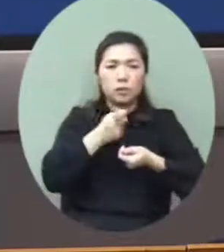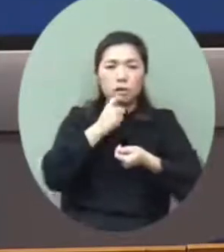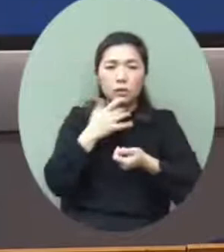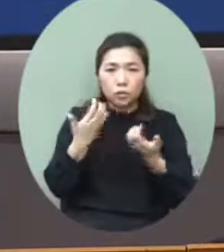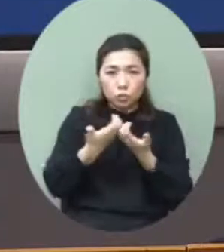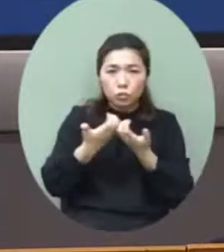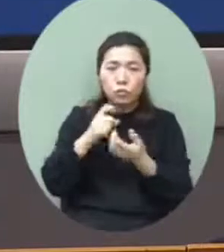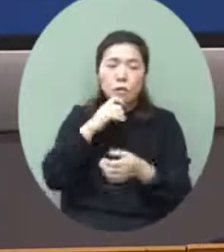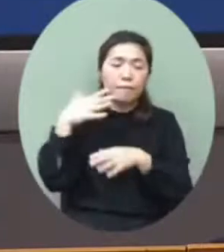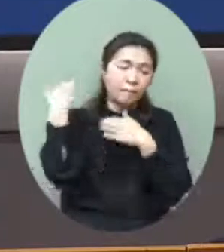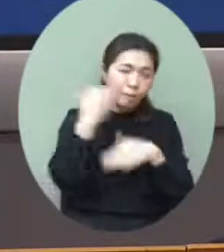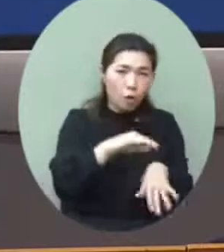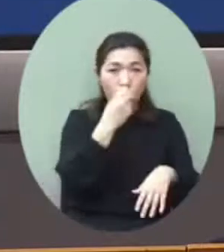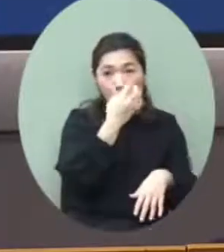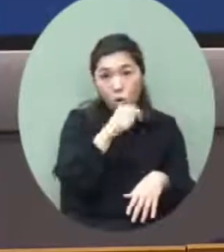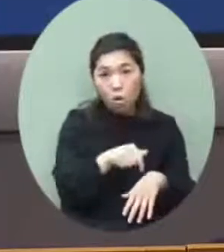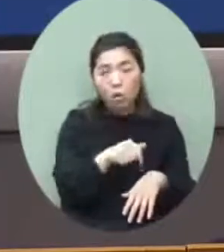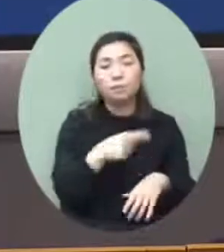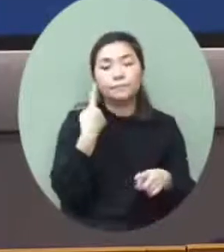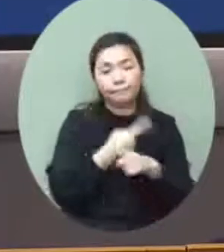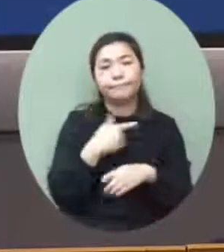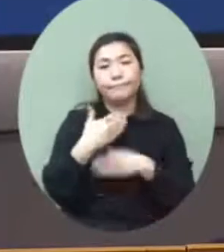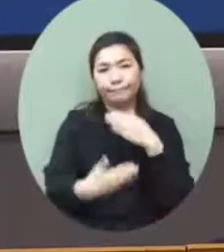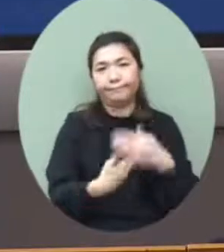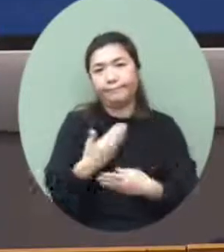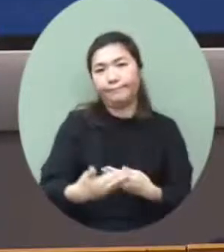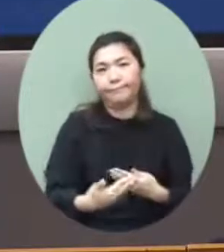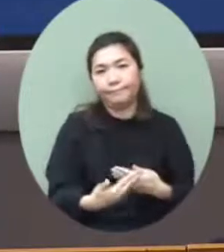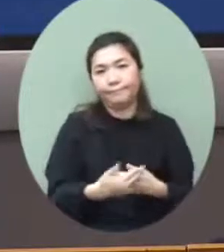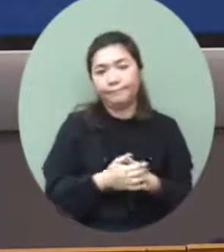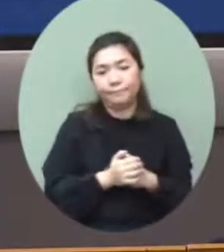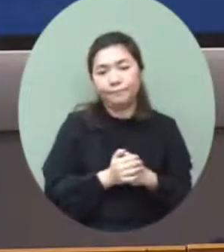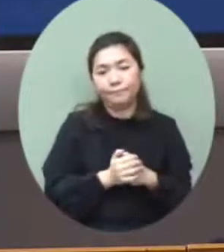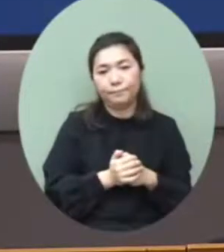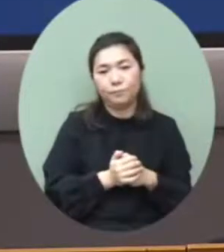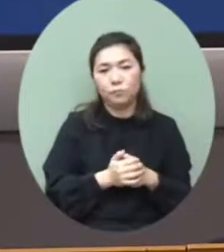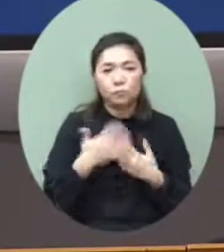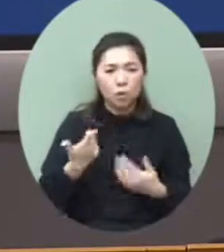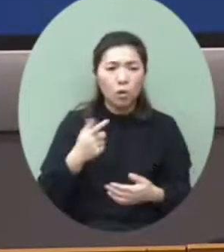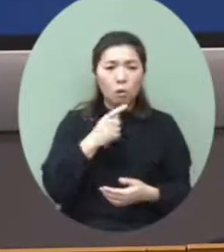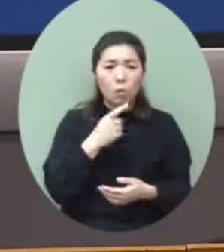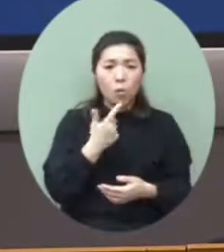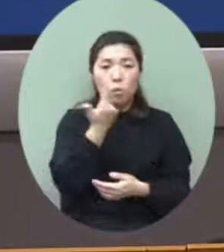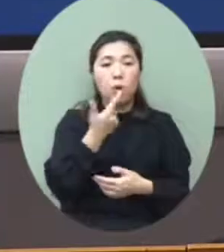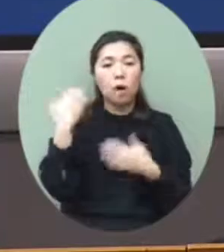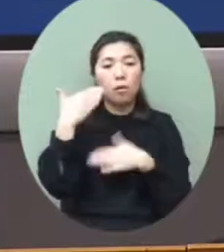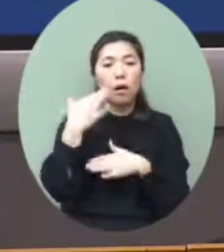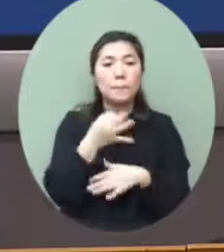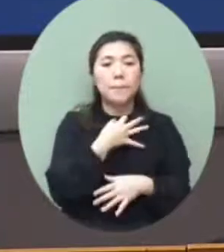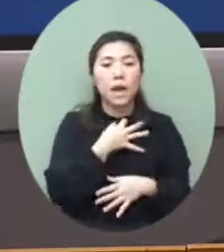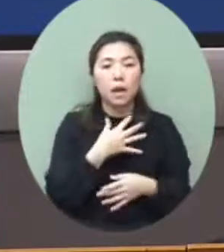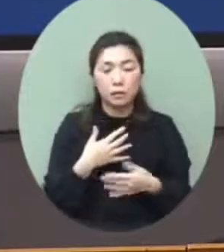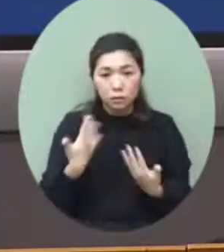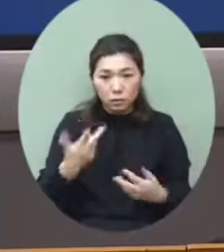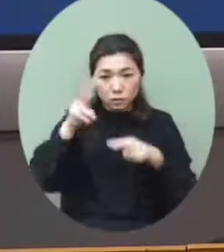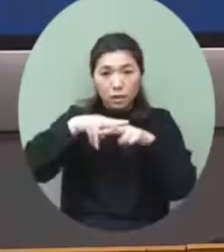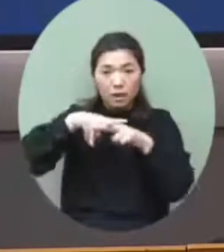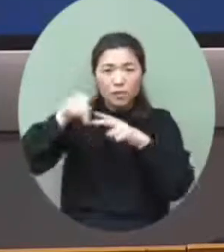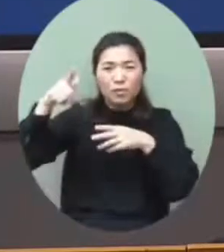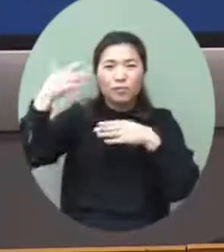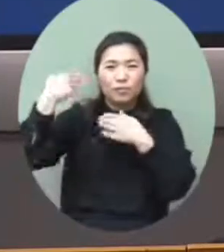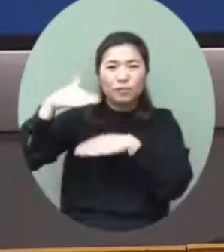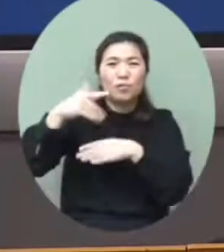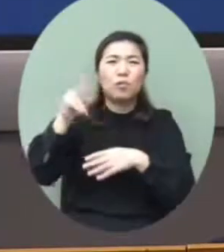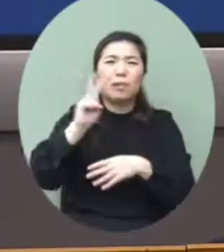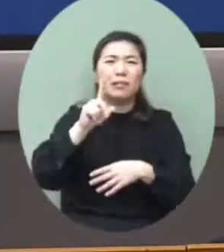authorities and through different departments, and the supplies are